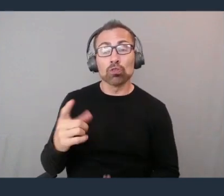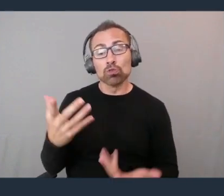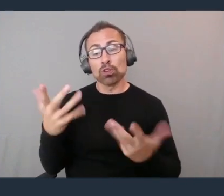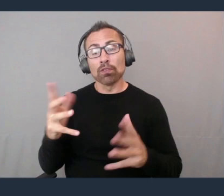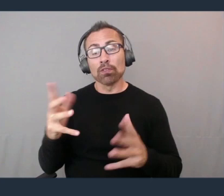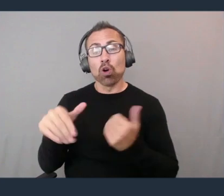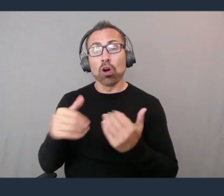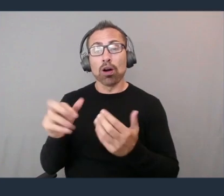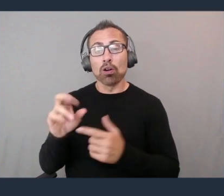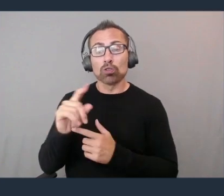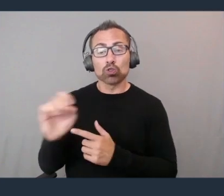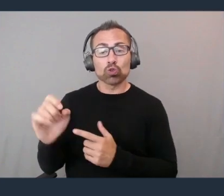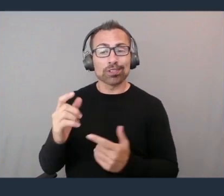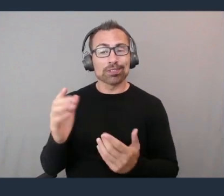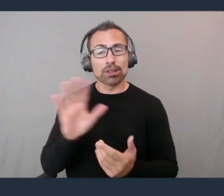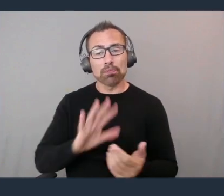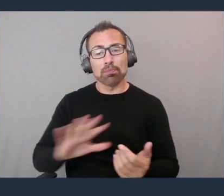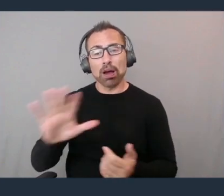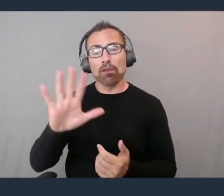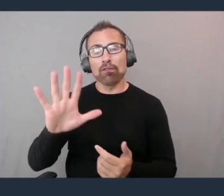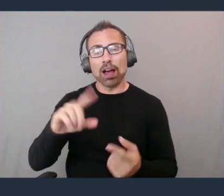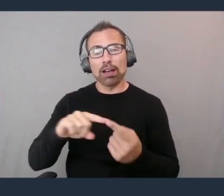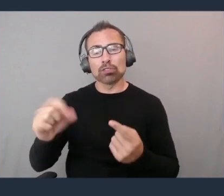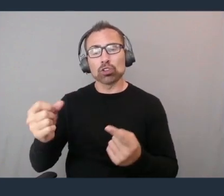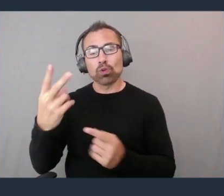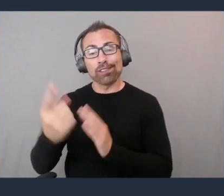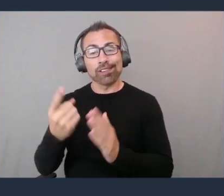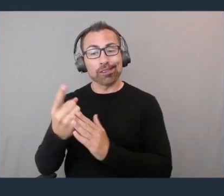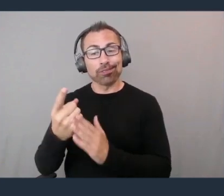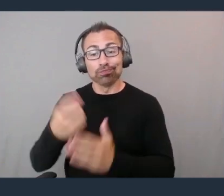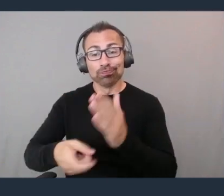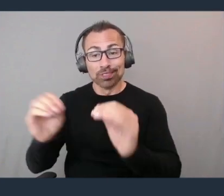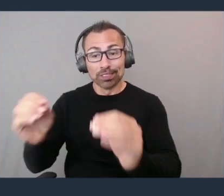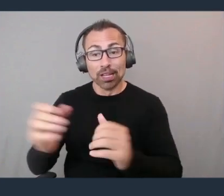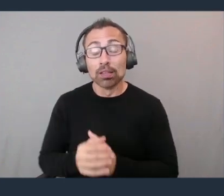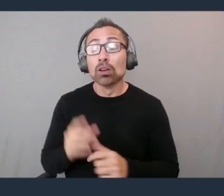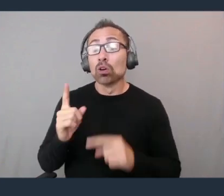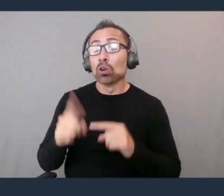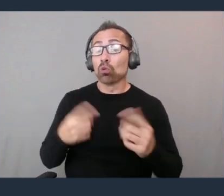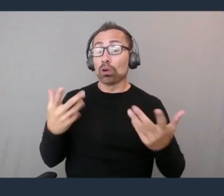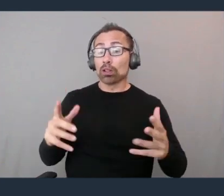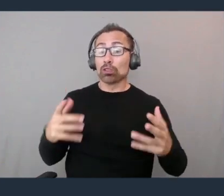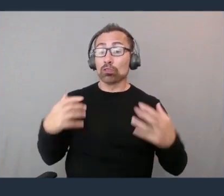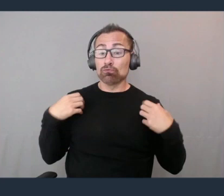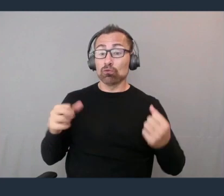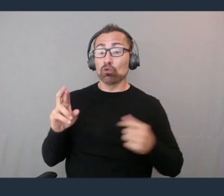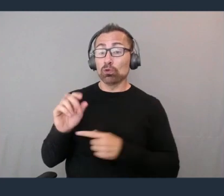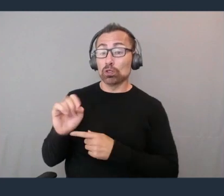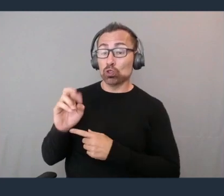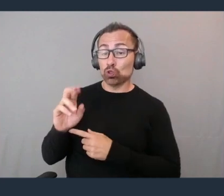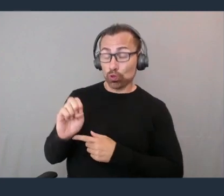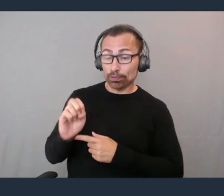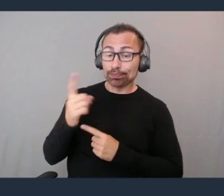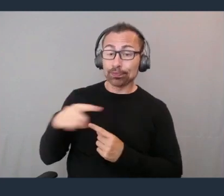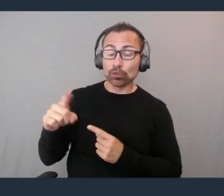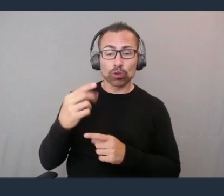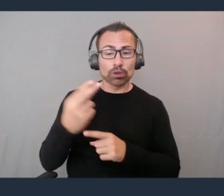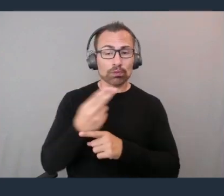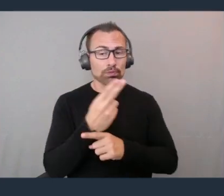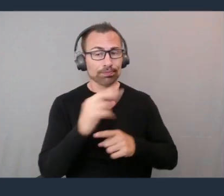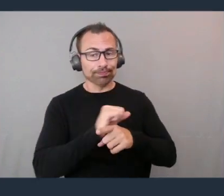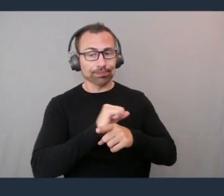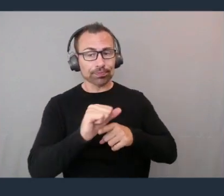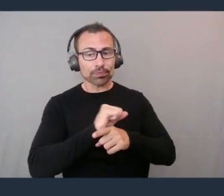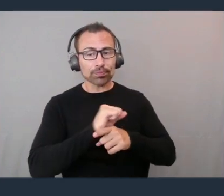all for free. Once you have restored the data, you can use this to train your machine learning models. You pay for the storage